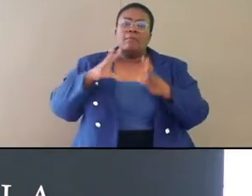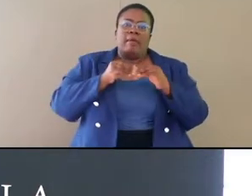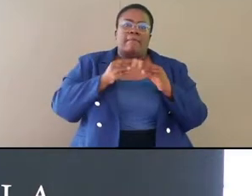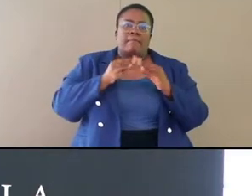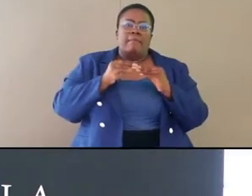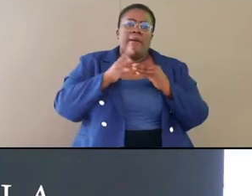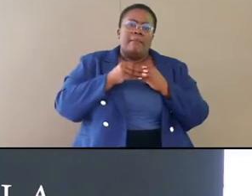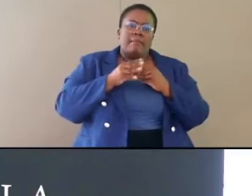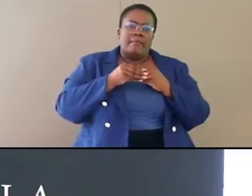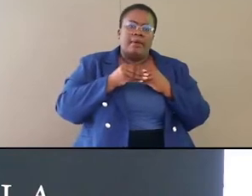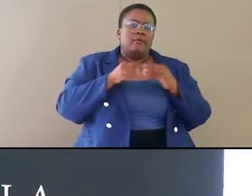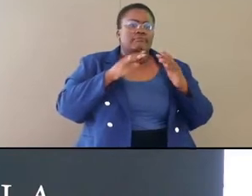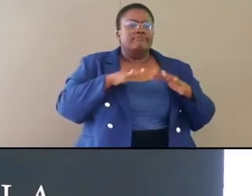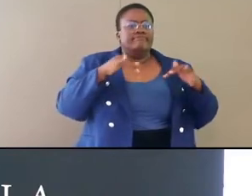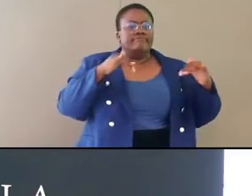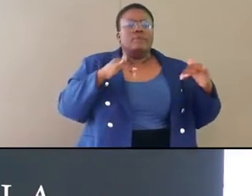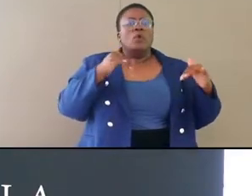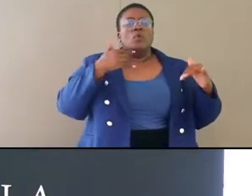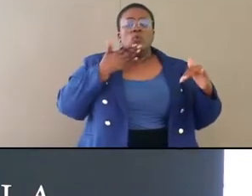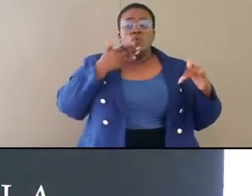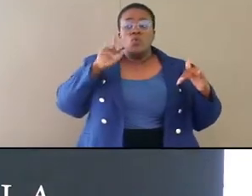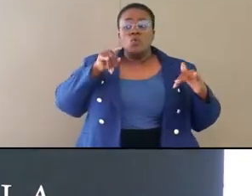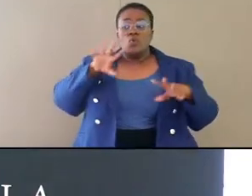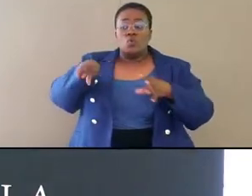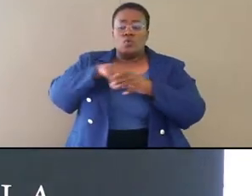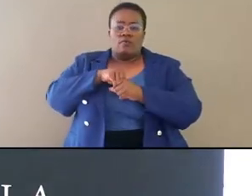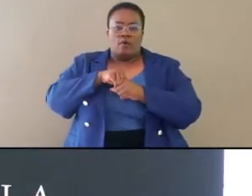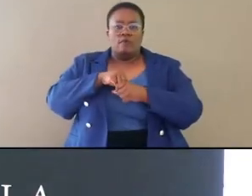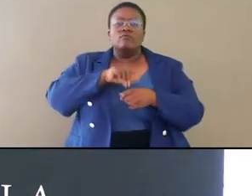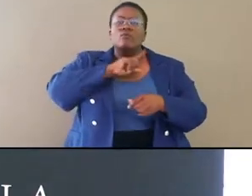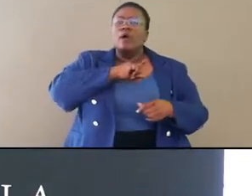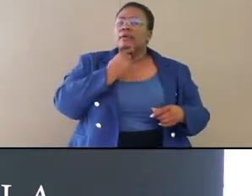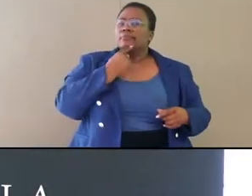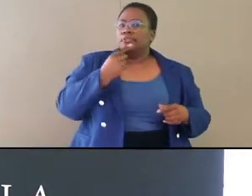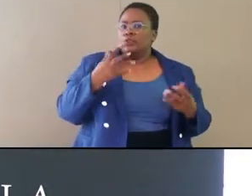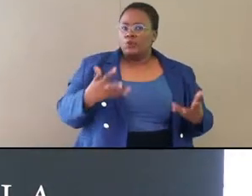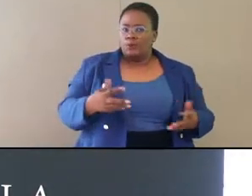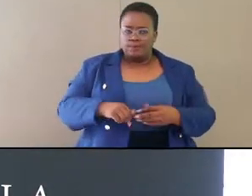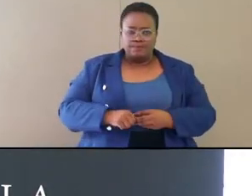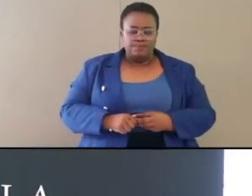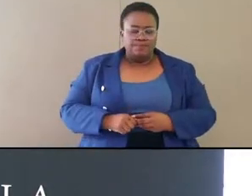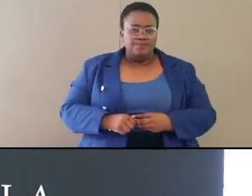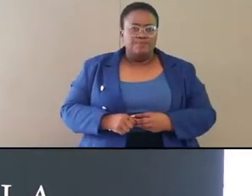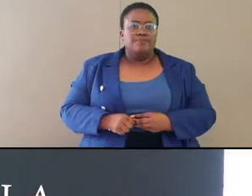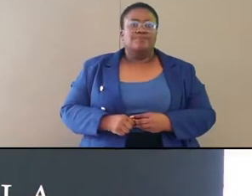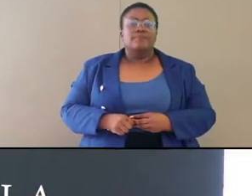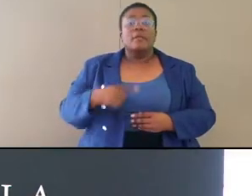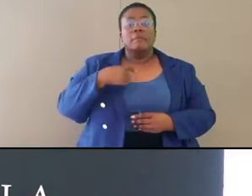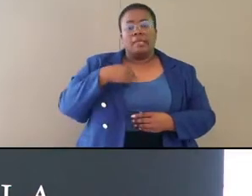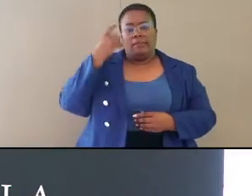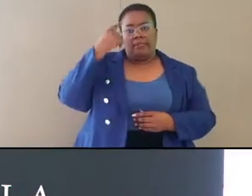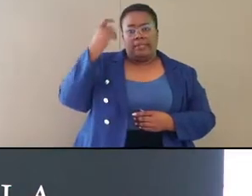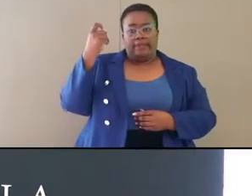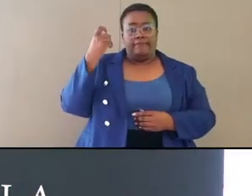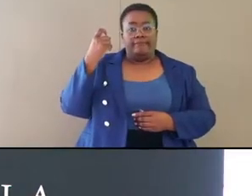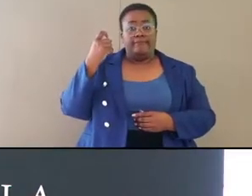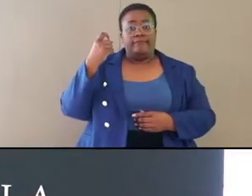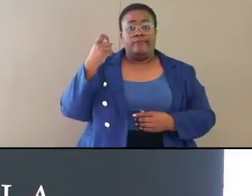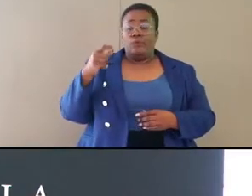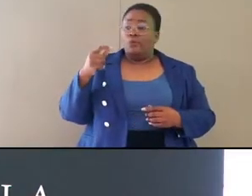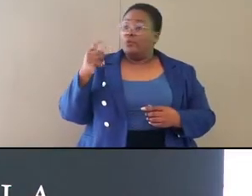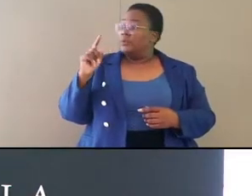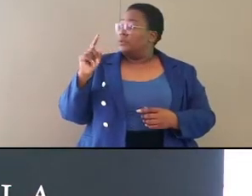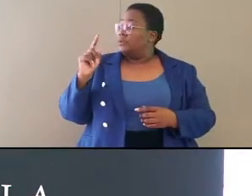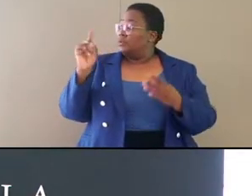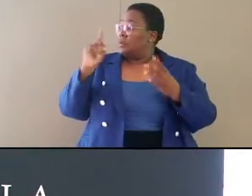who has to appreciate this. Why do I say this? I say so because I believe this that we're dealing with here